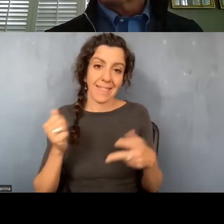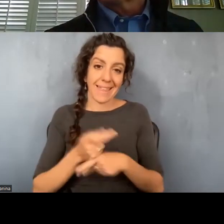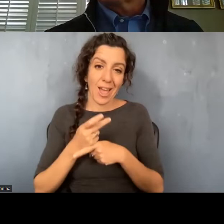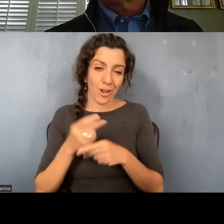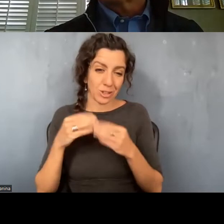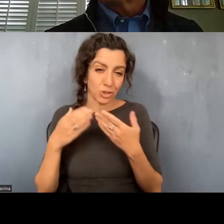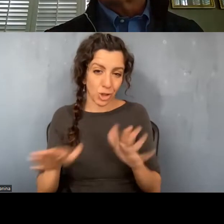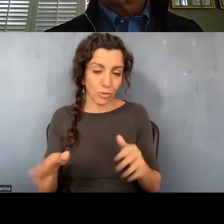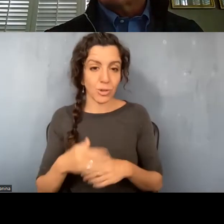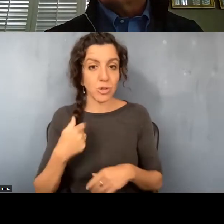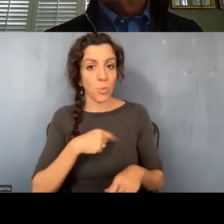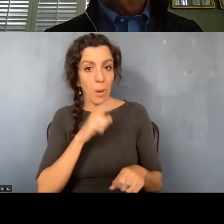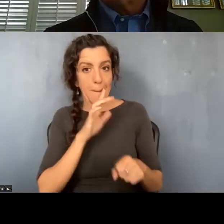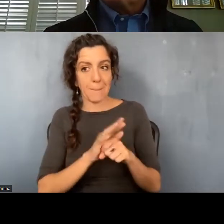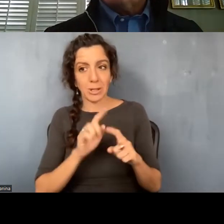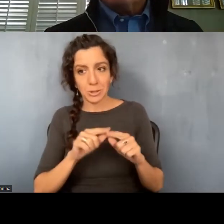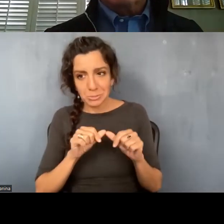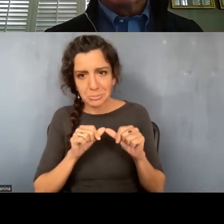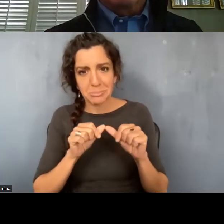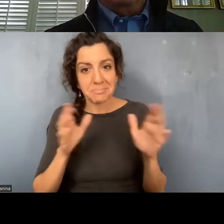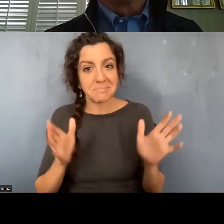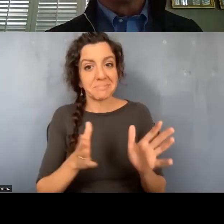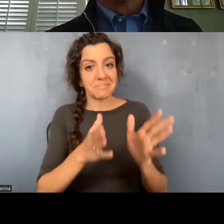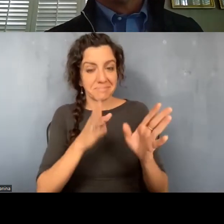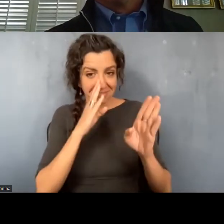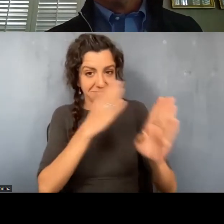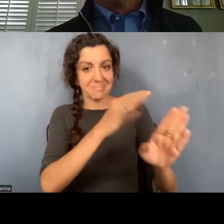forward in that direction as well. So,